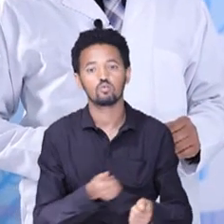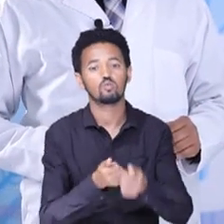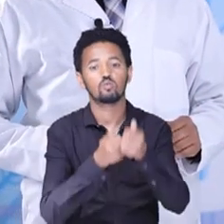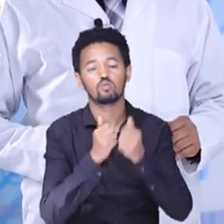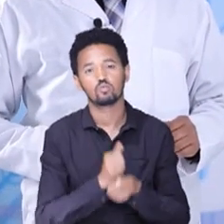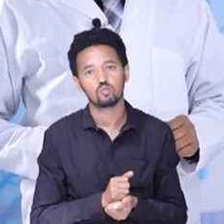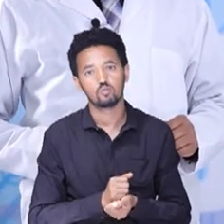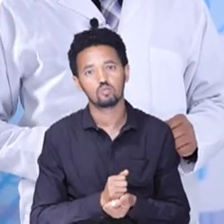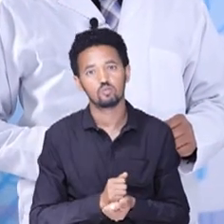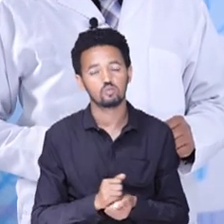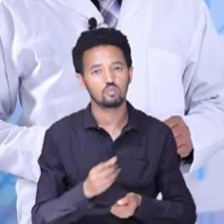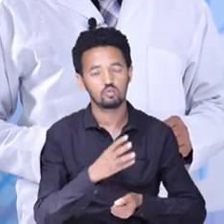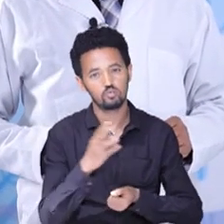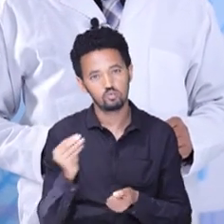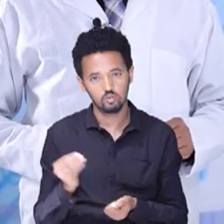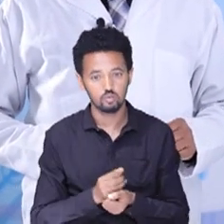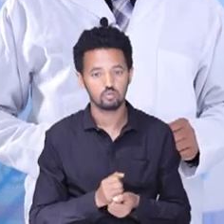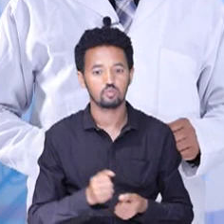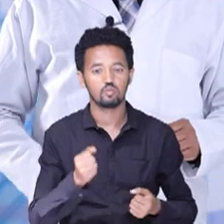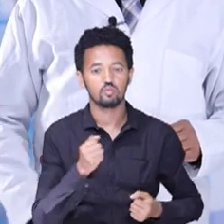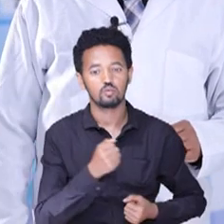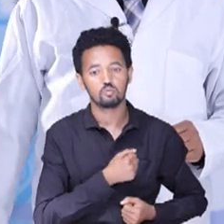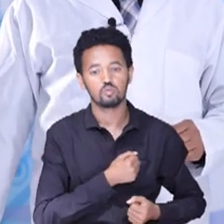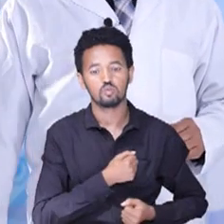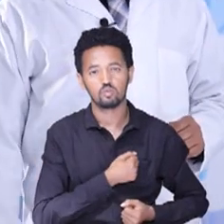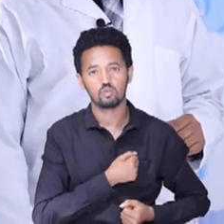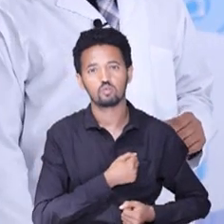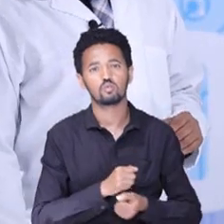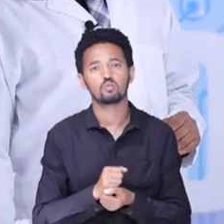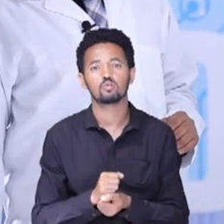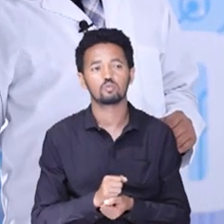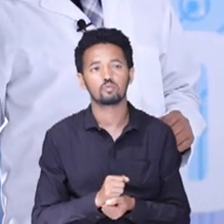monarchy and the military dictatorship.